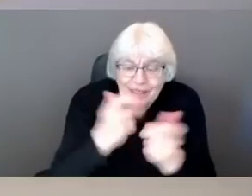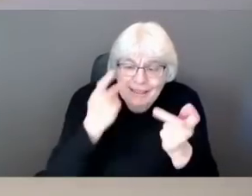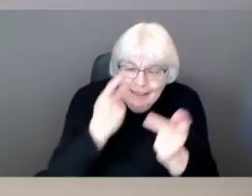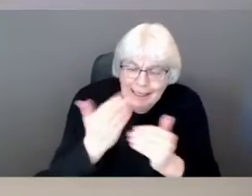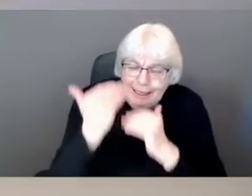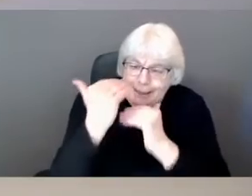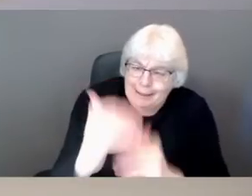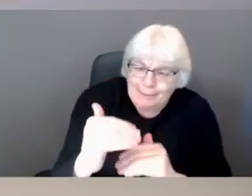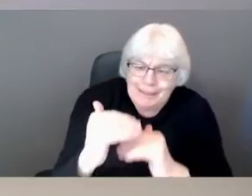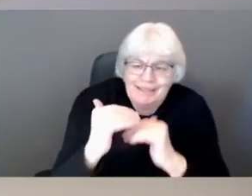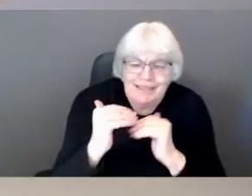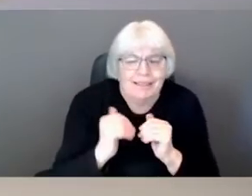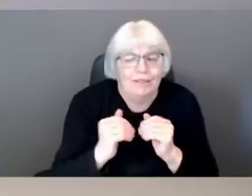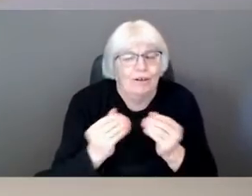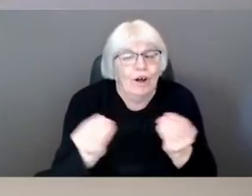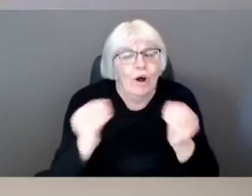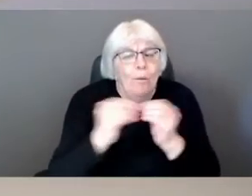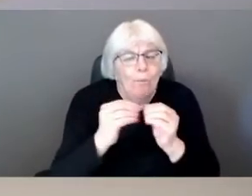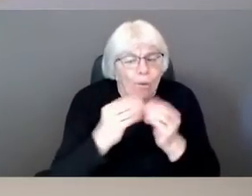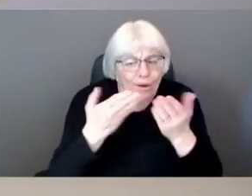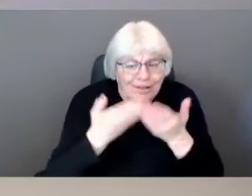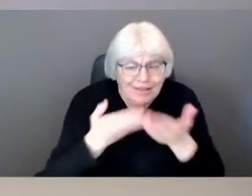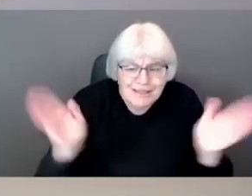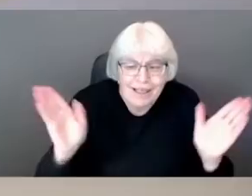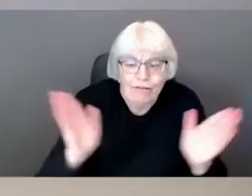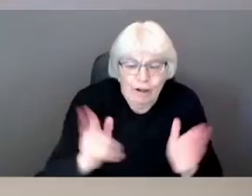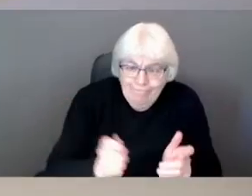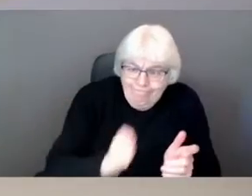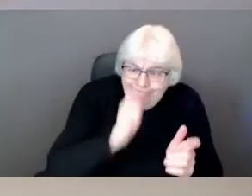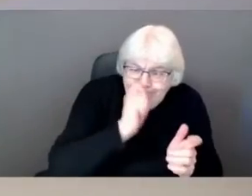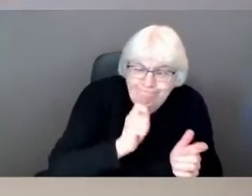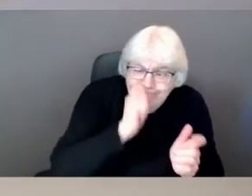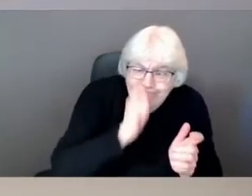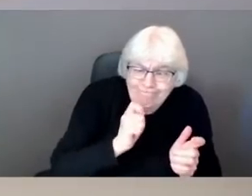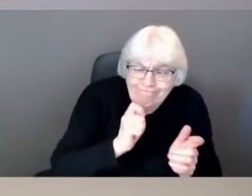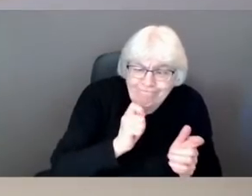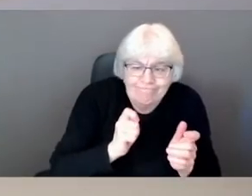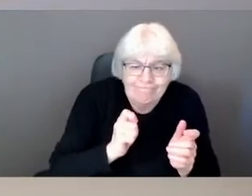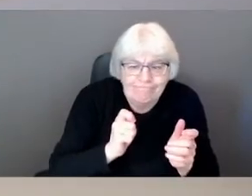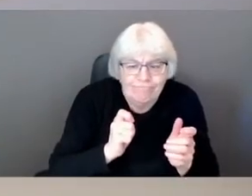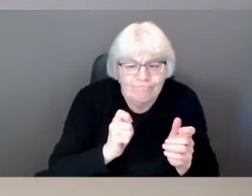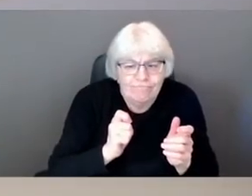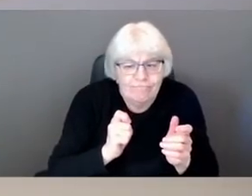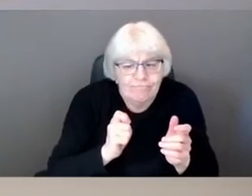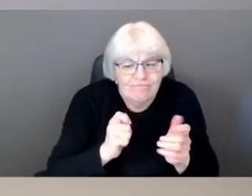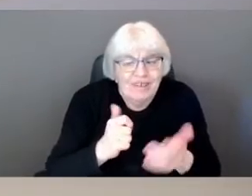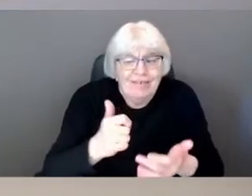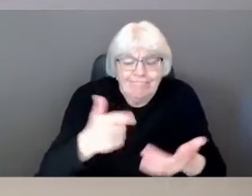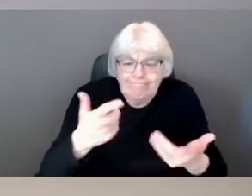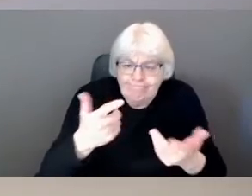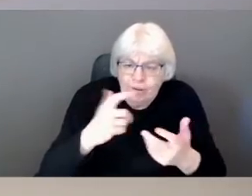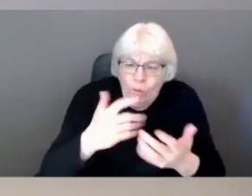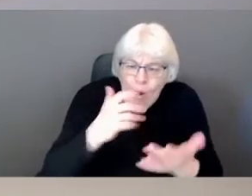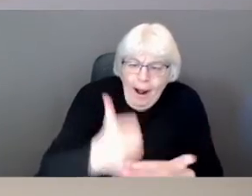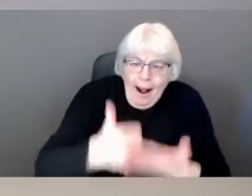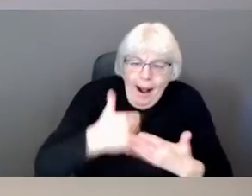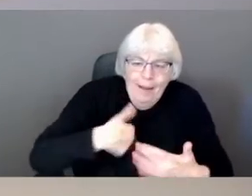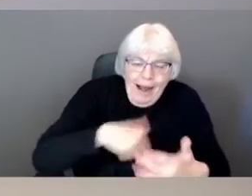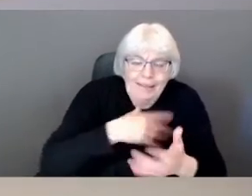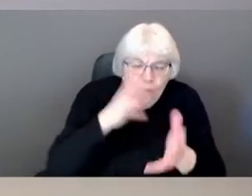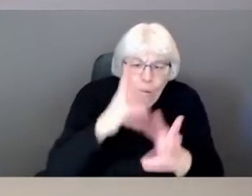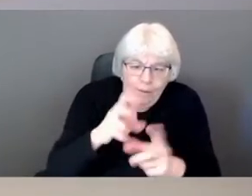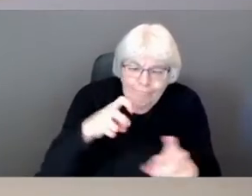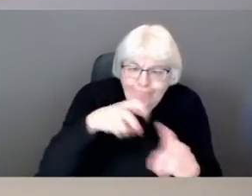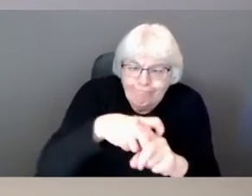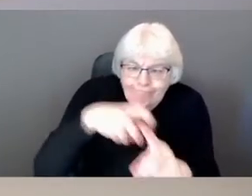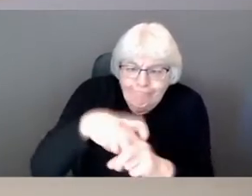testing, which will help us identify people and then and try to limit it. And so you mentioned, I think you said there